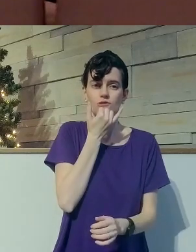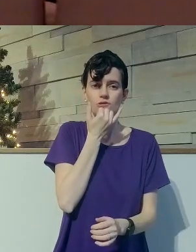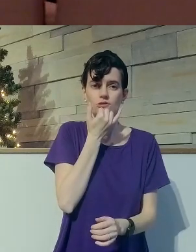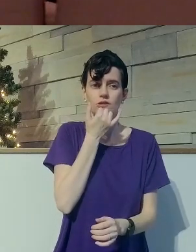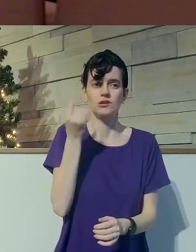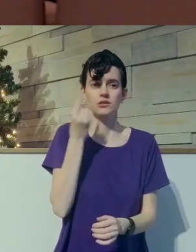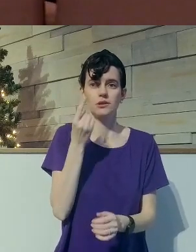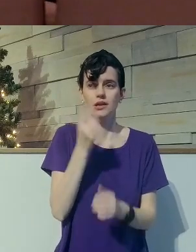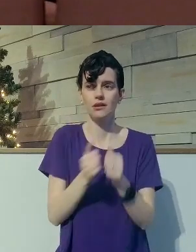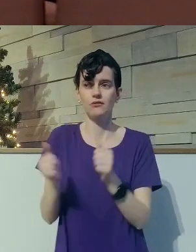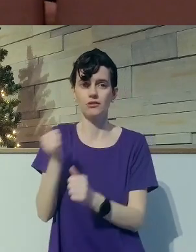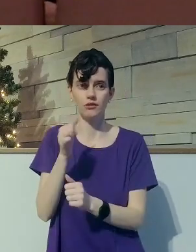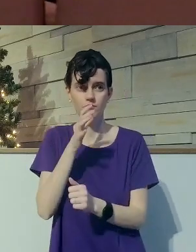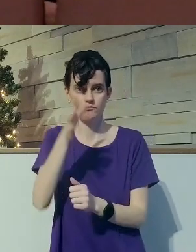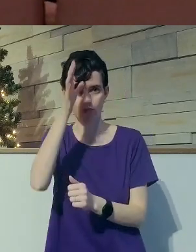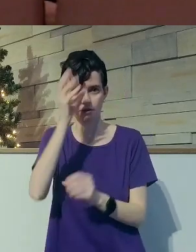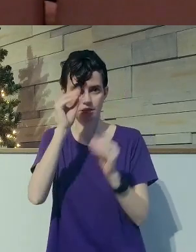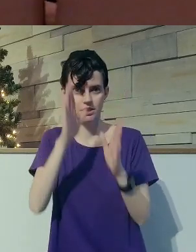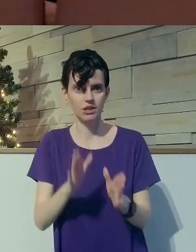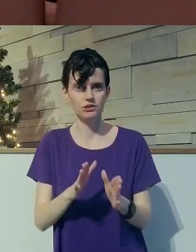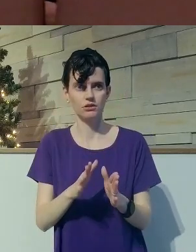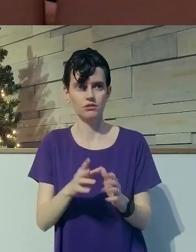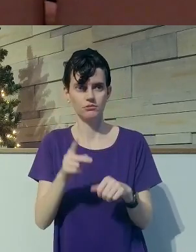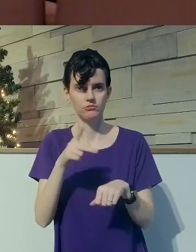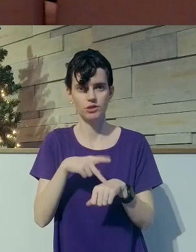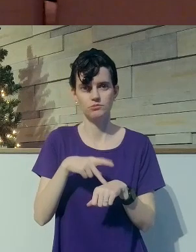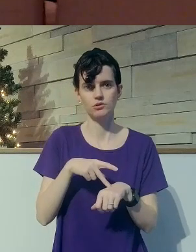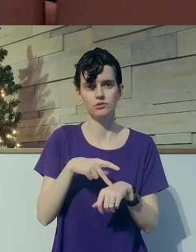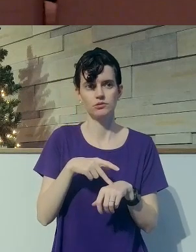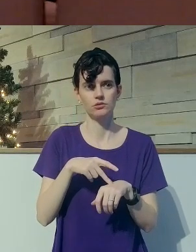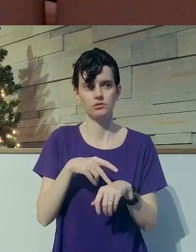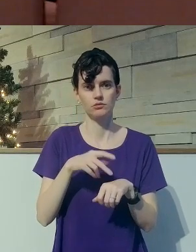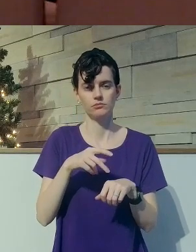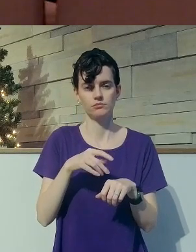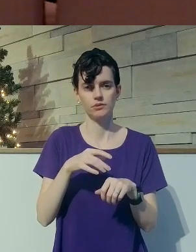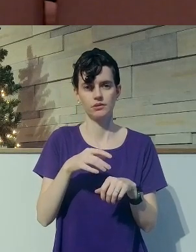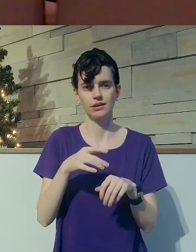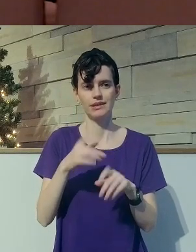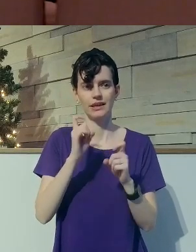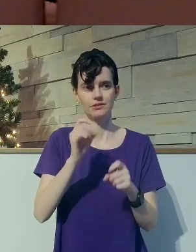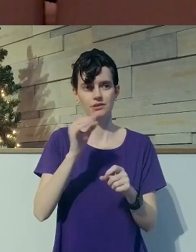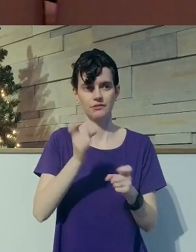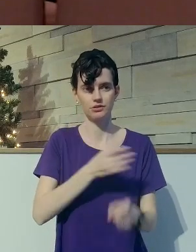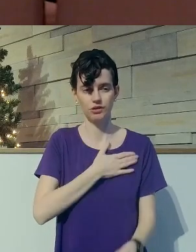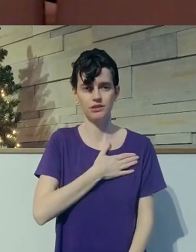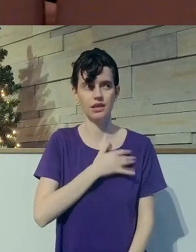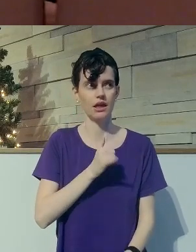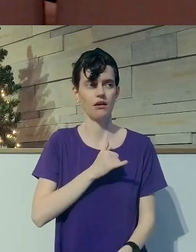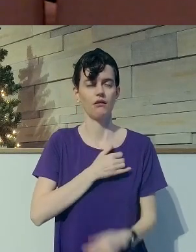and somebody in authority, a parent, a teacher, a principal, gave us grace in that relief we felt.